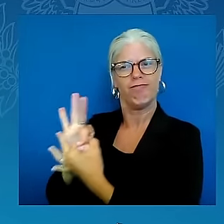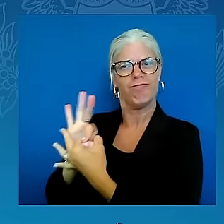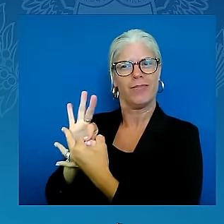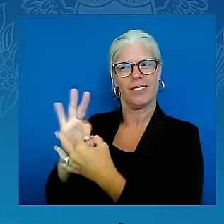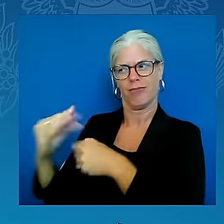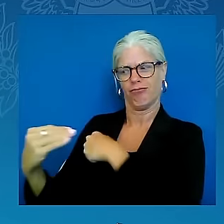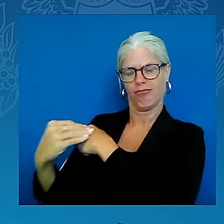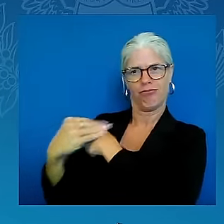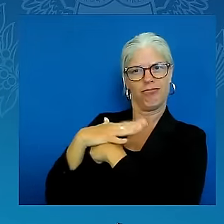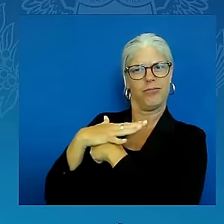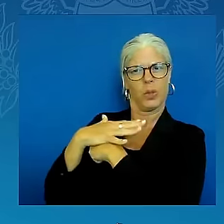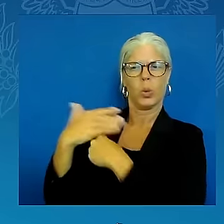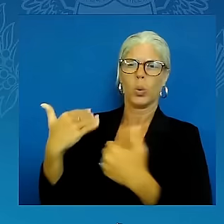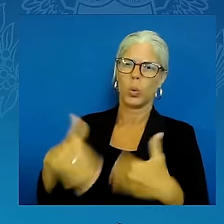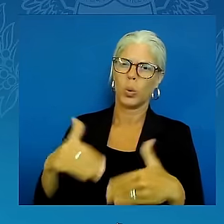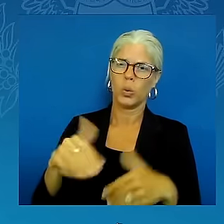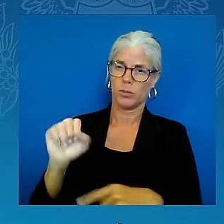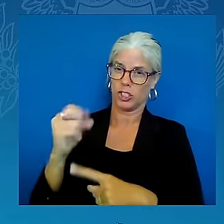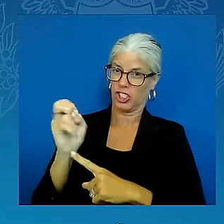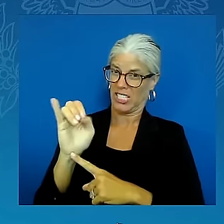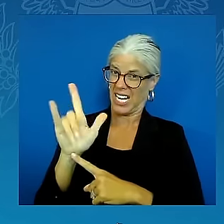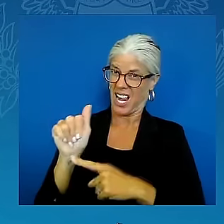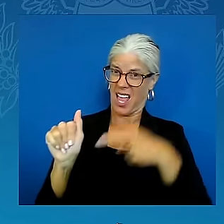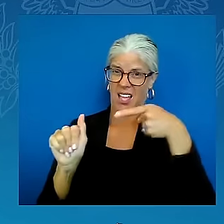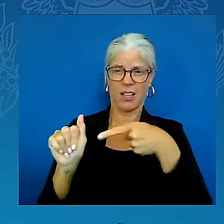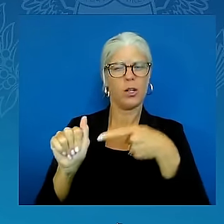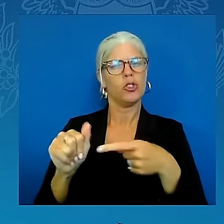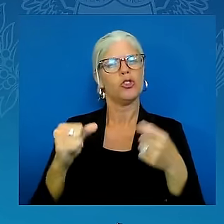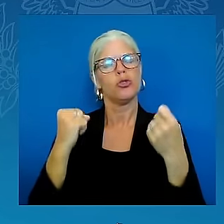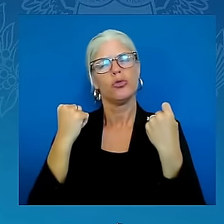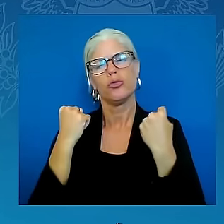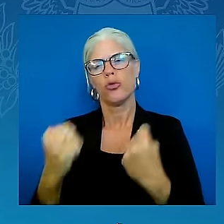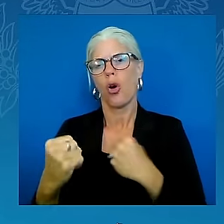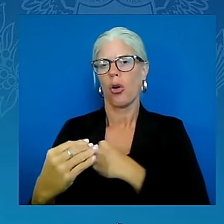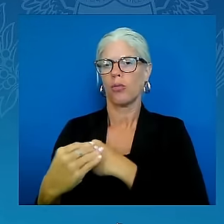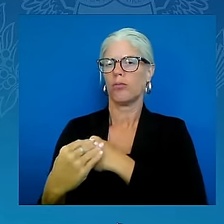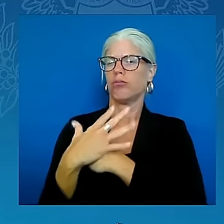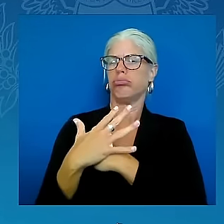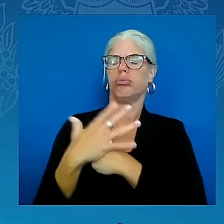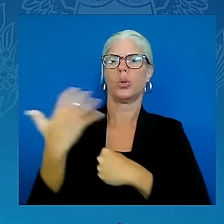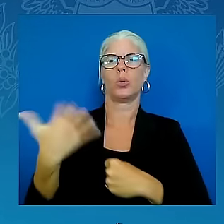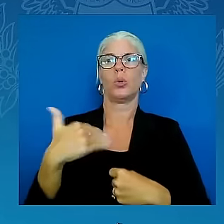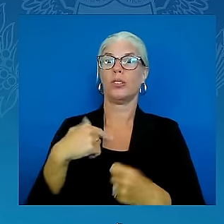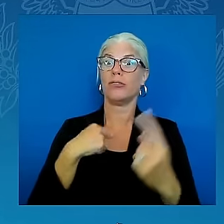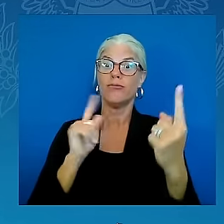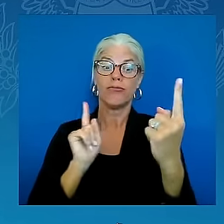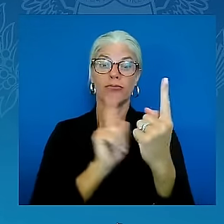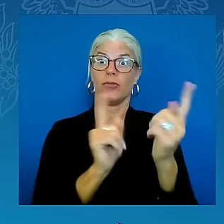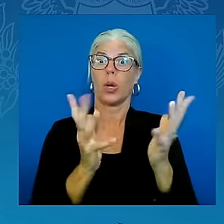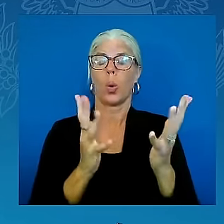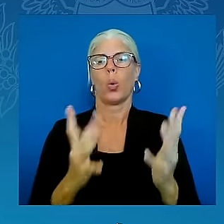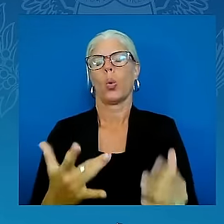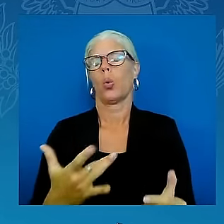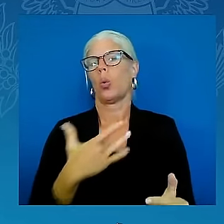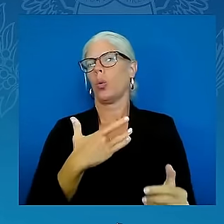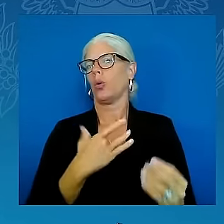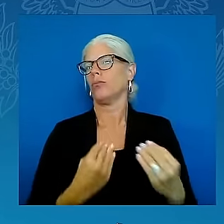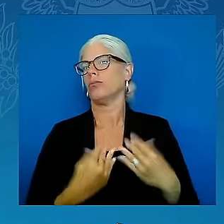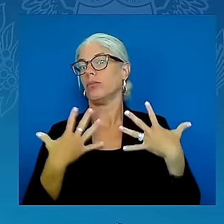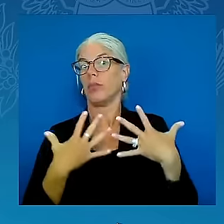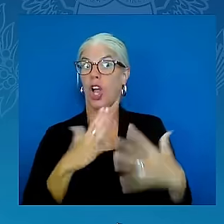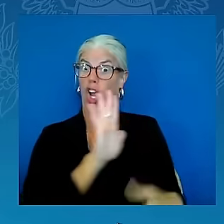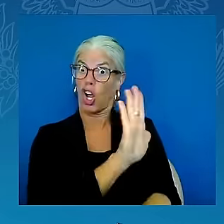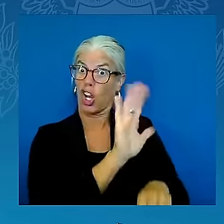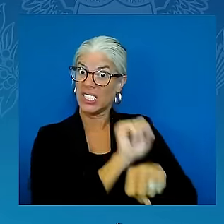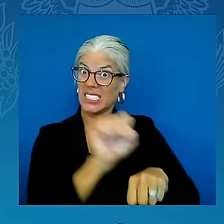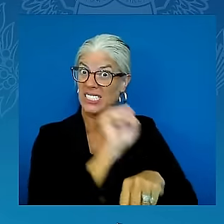a loved one lives a life of public service, and so especially someone like Sheila Jackson Lee, and I want to thank the family on